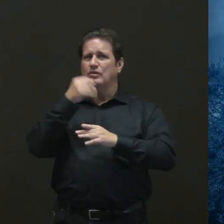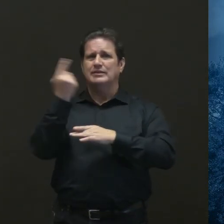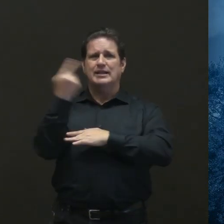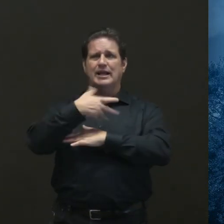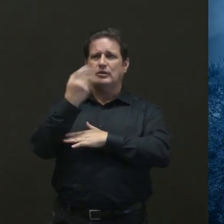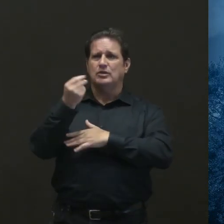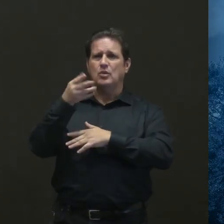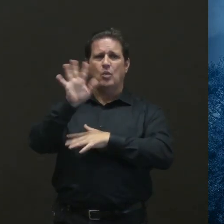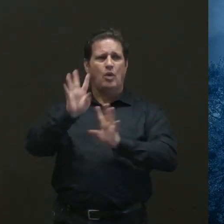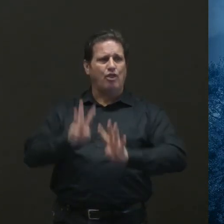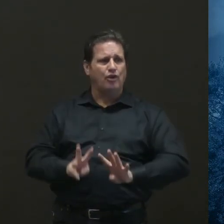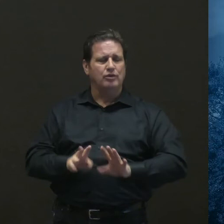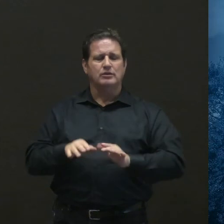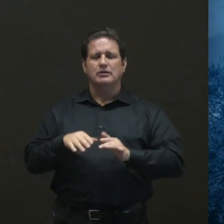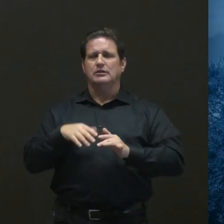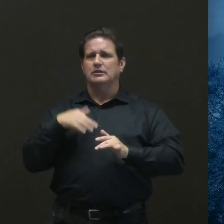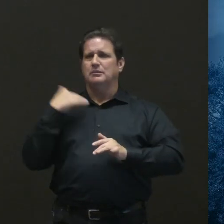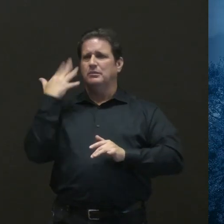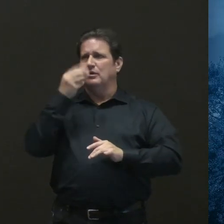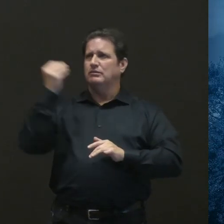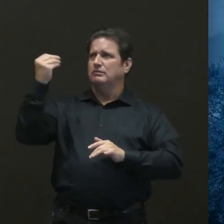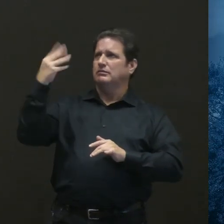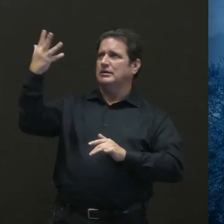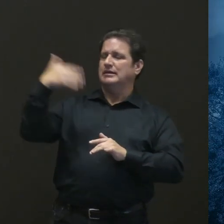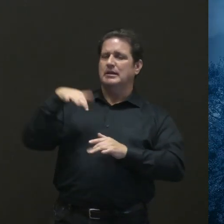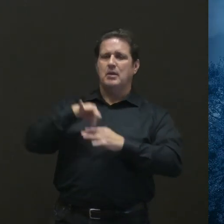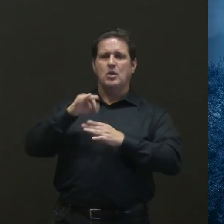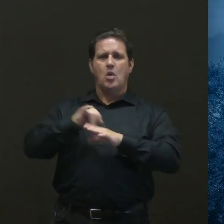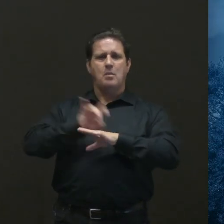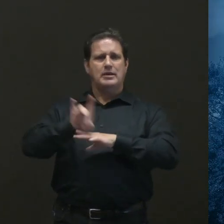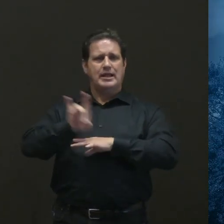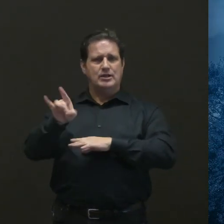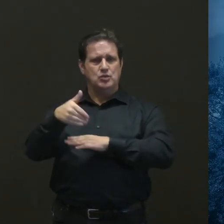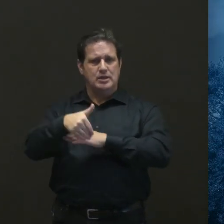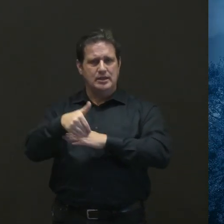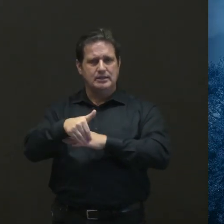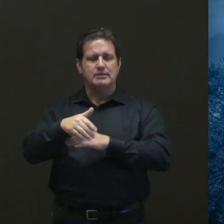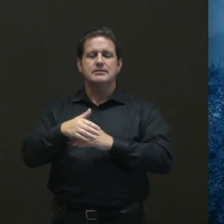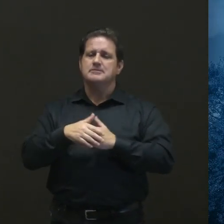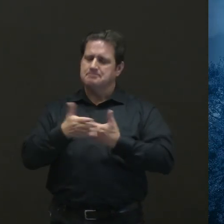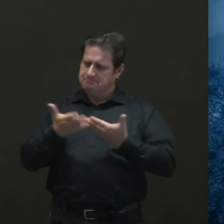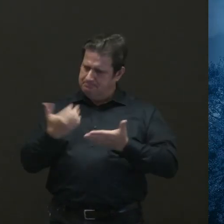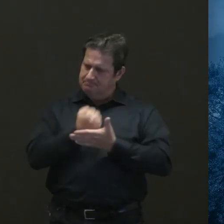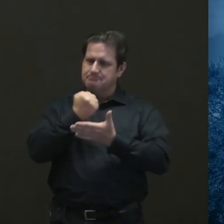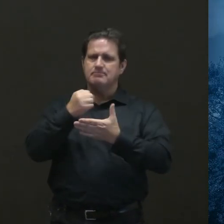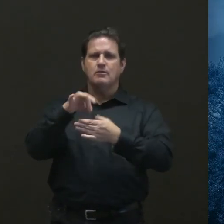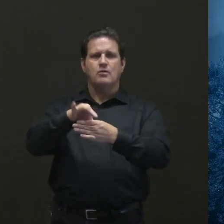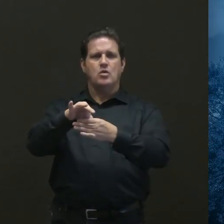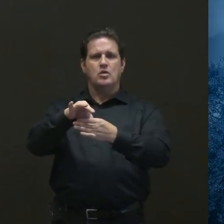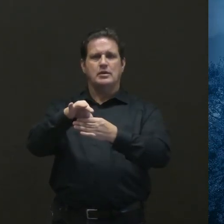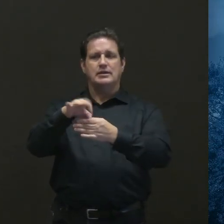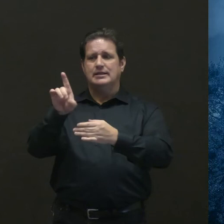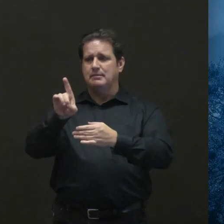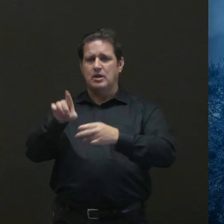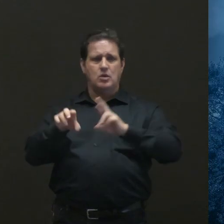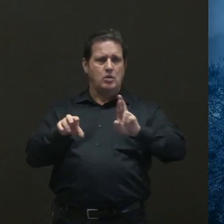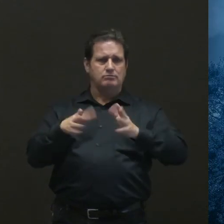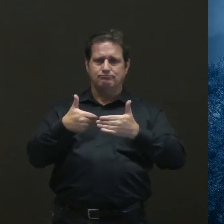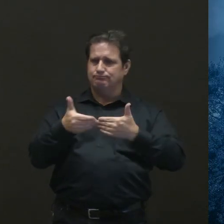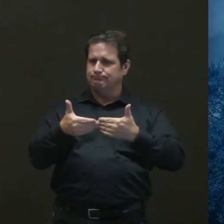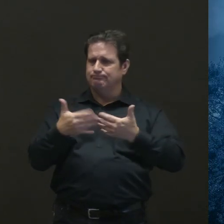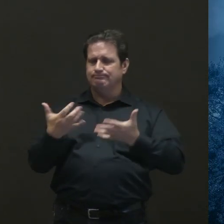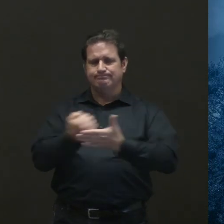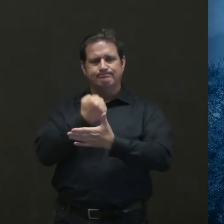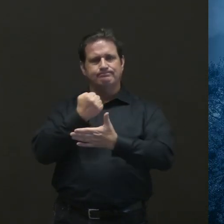The weather's beautiful. The polls are open to 8 o'clock, so if you haven't voted, go out and vote, whether you're Democrat or Republican. As